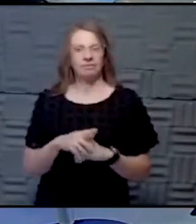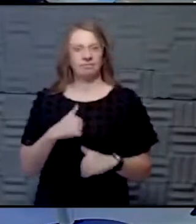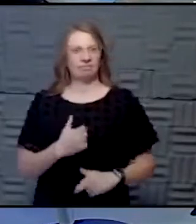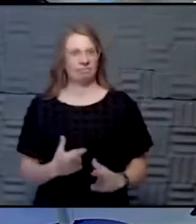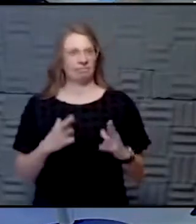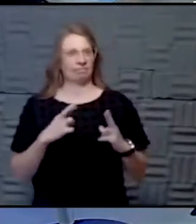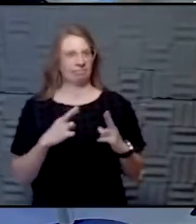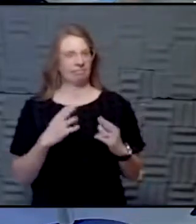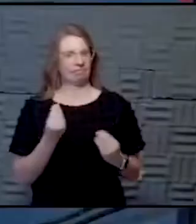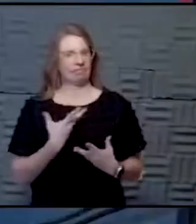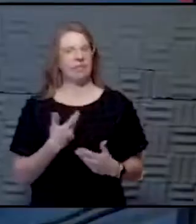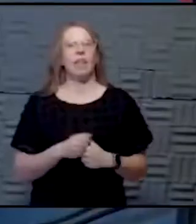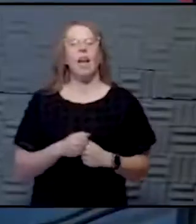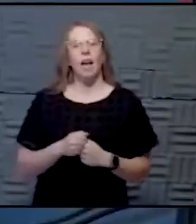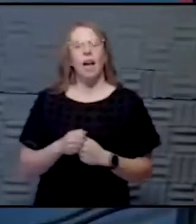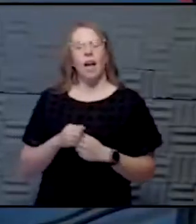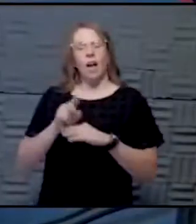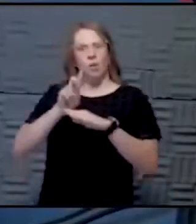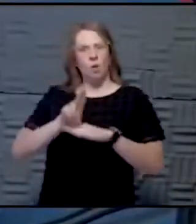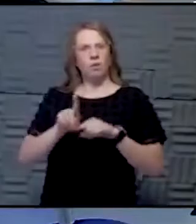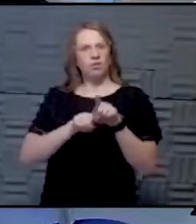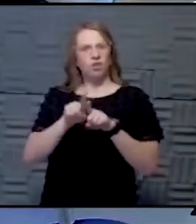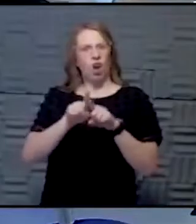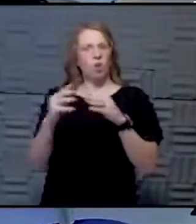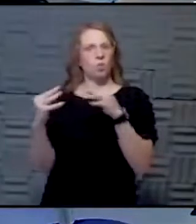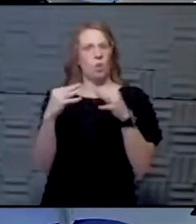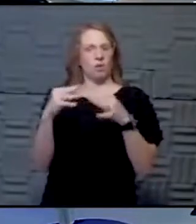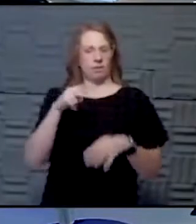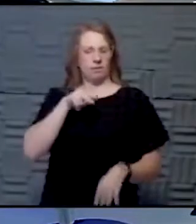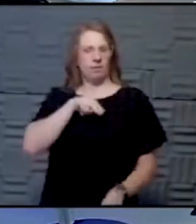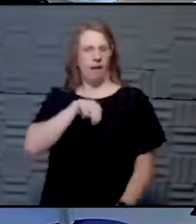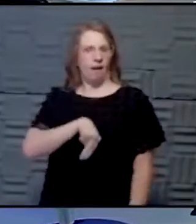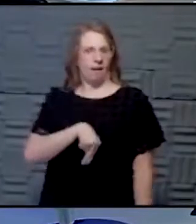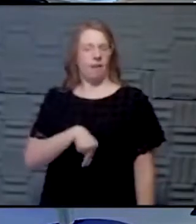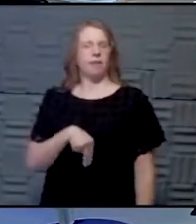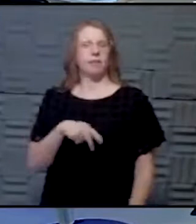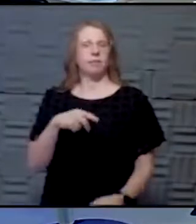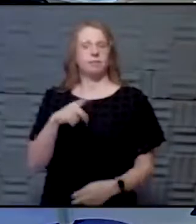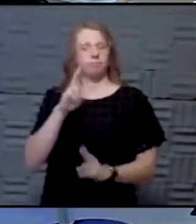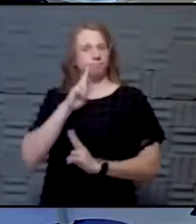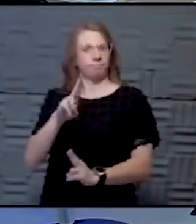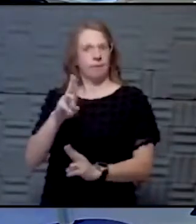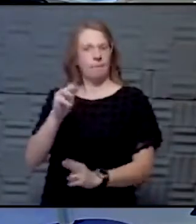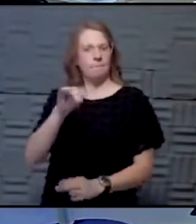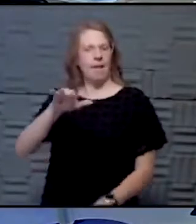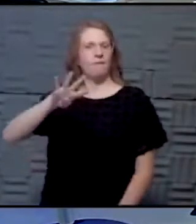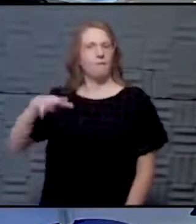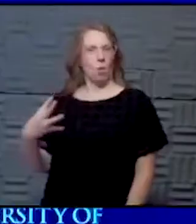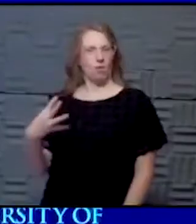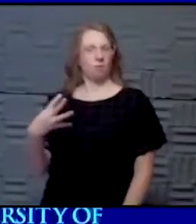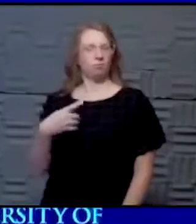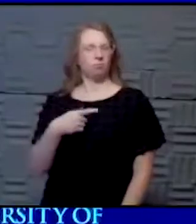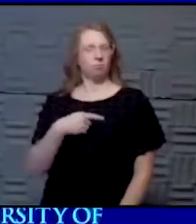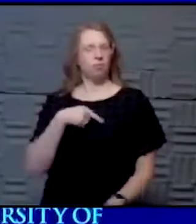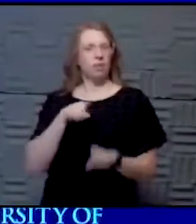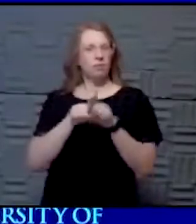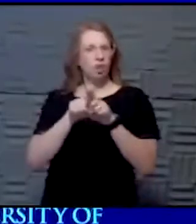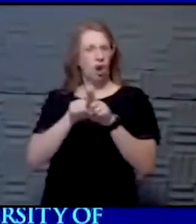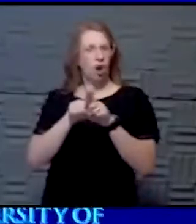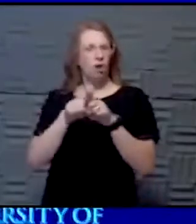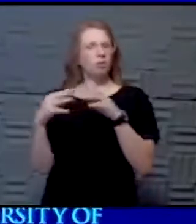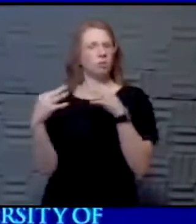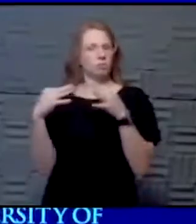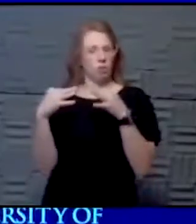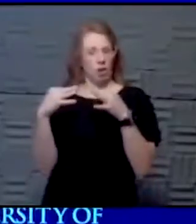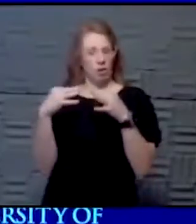that? I did wear my Star Wars tie, so I did bring that in honor of May the 4th. I am a Star Wars fan too. I know I talk a lot